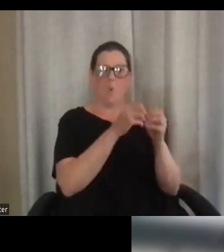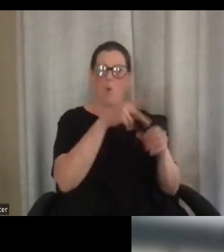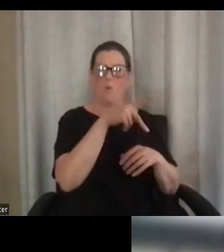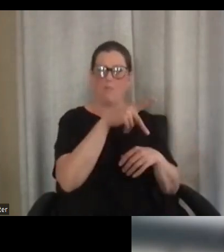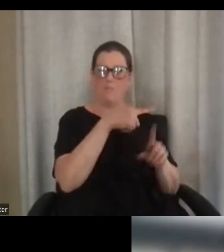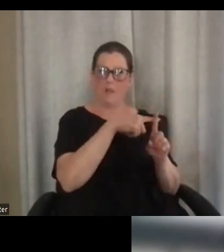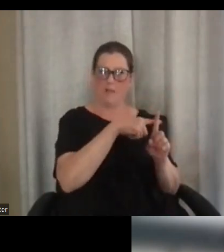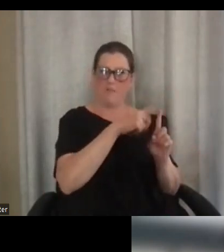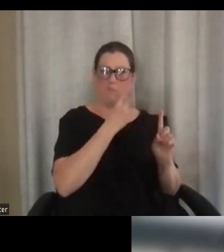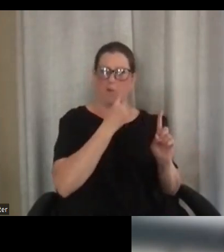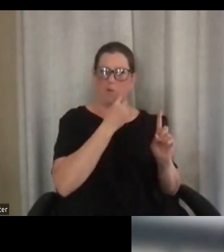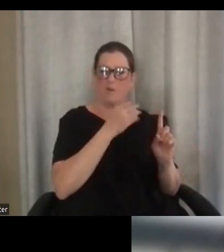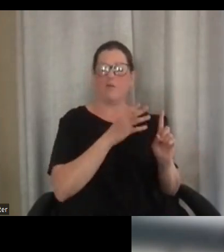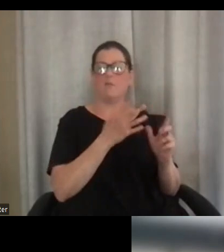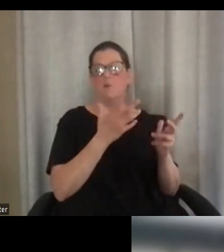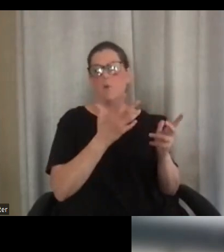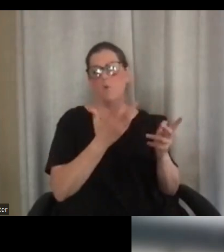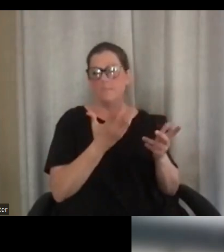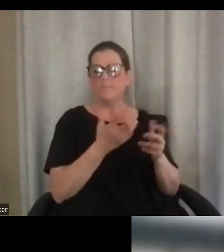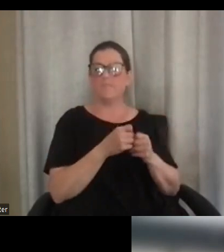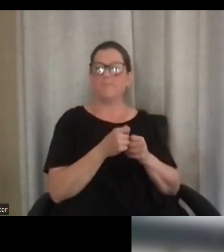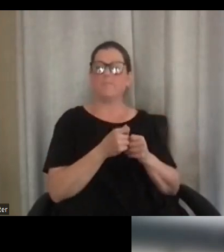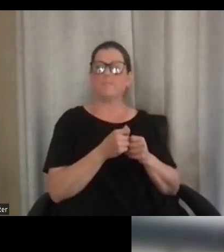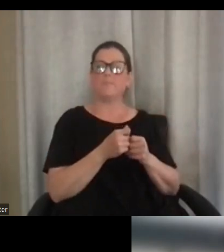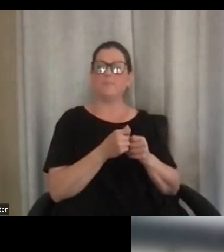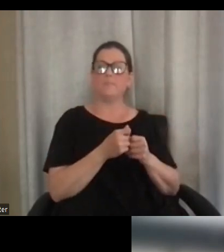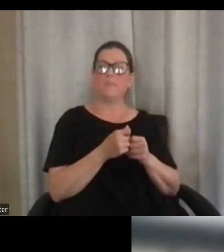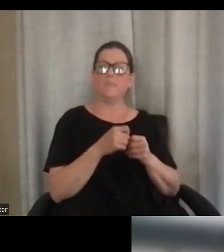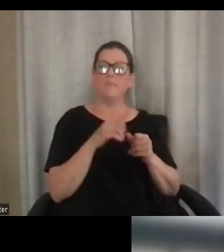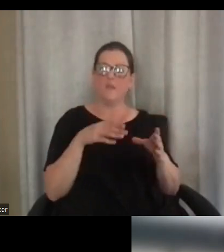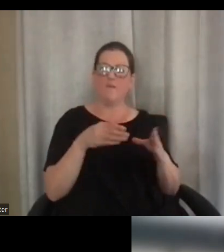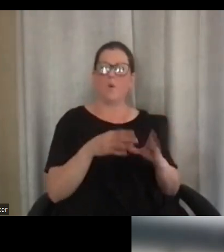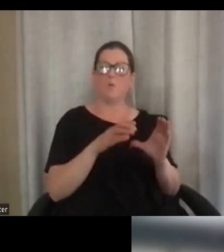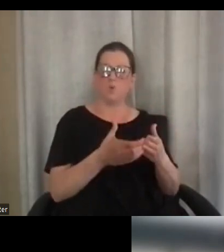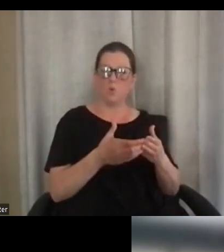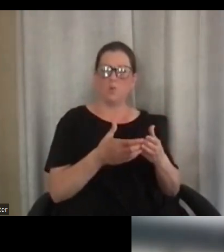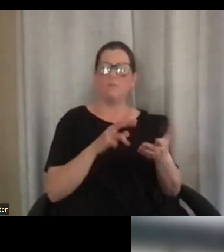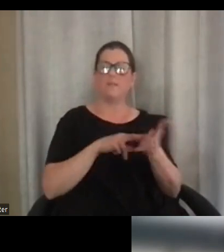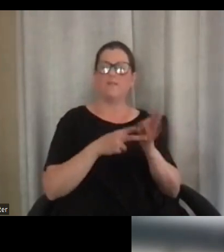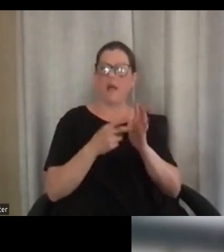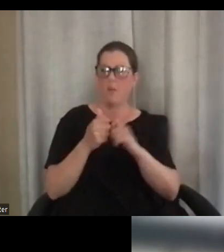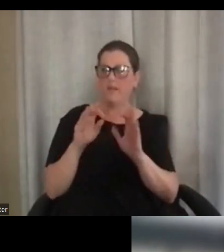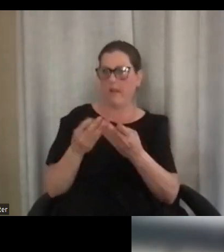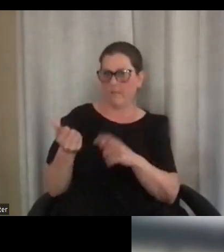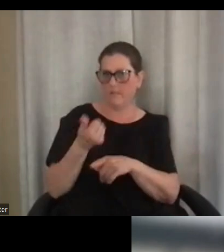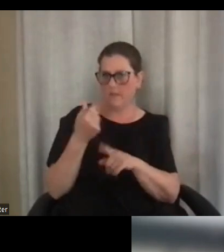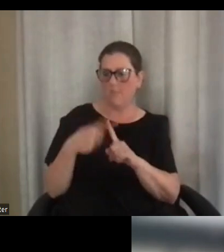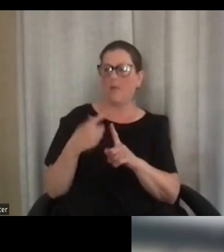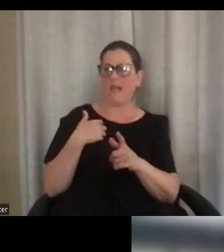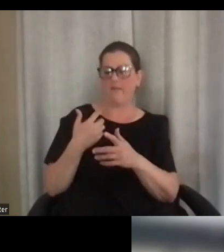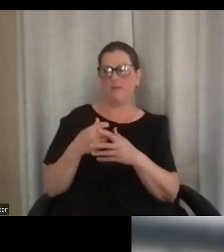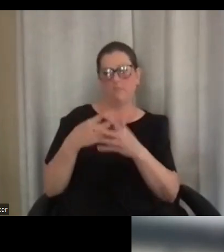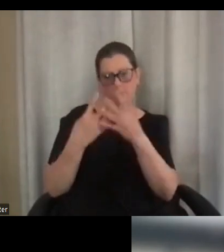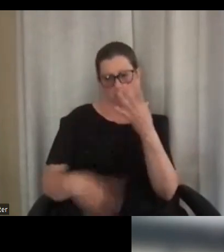that we can engage in that too. So yeah, the focus groups, defining it with families, and then having an extensive resource list for